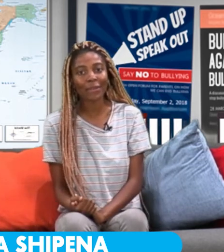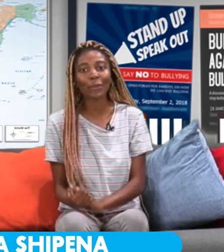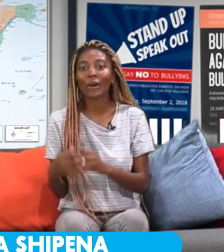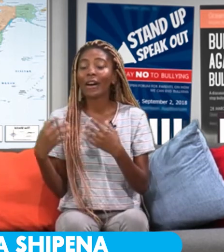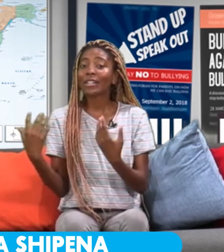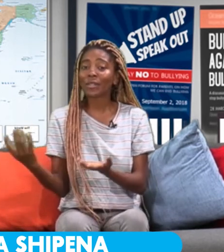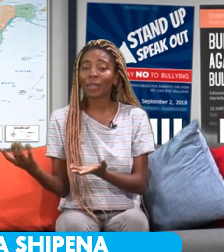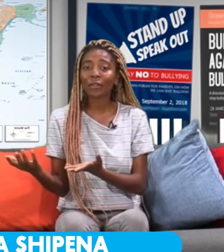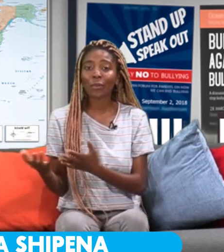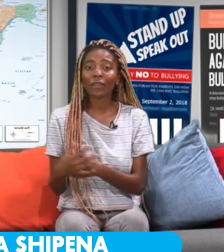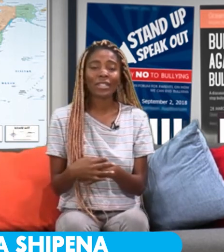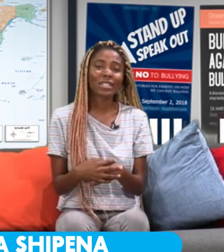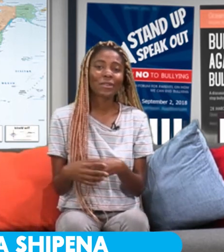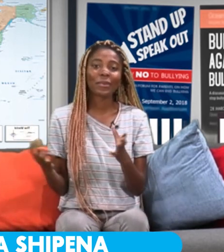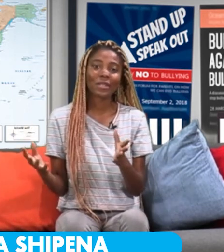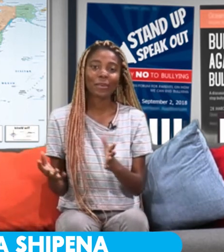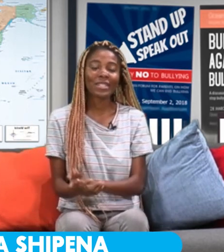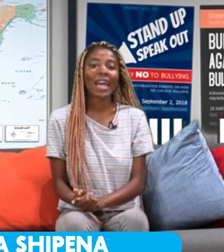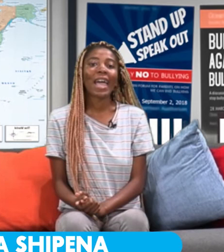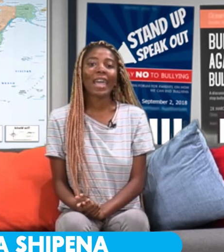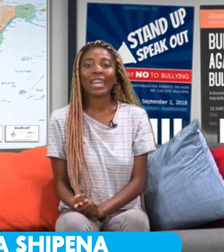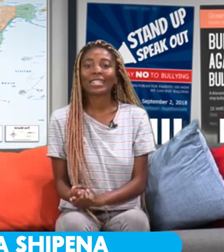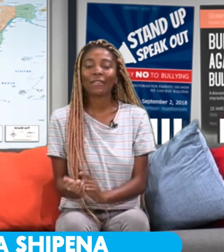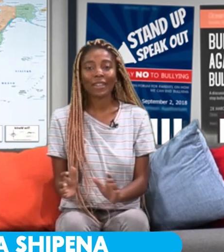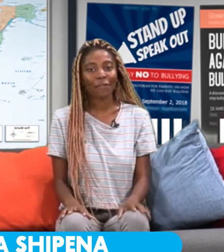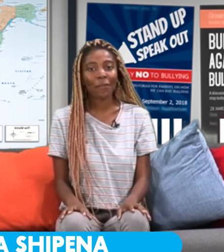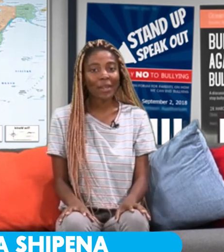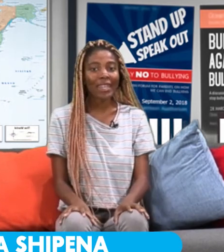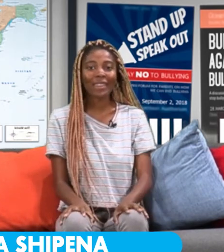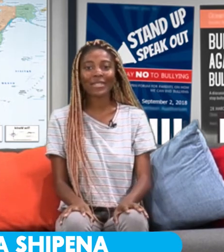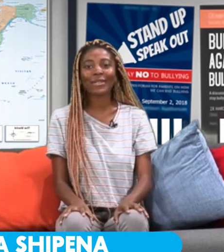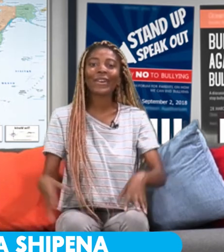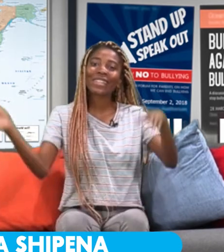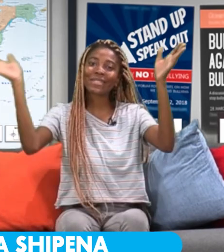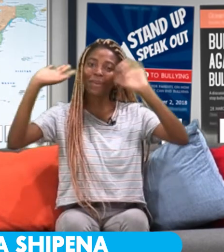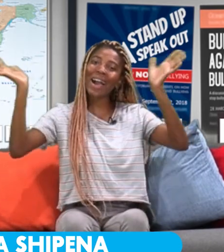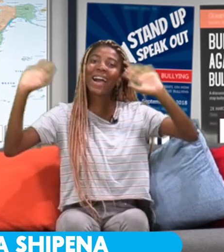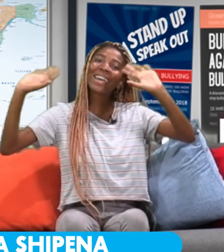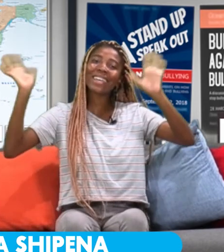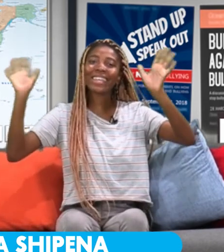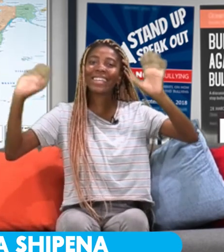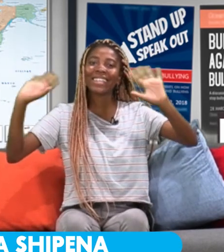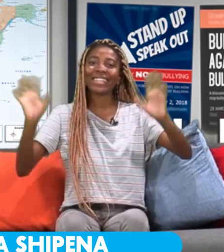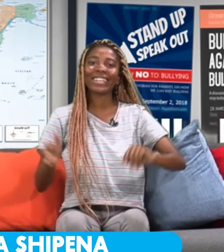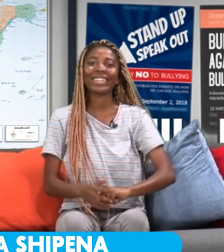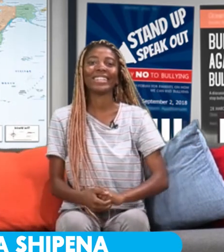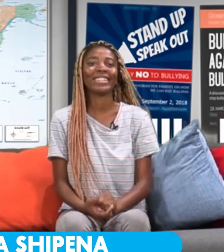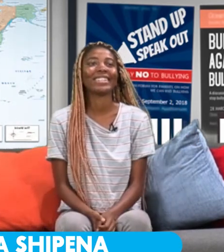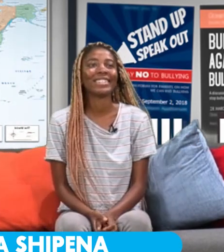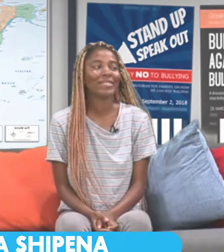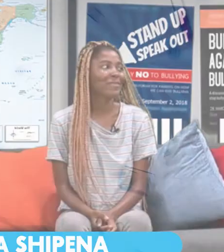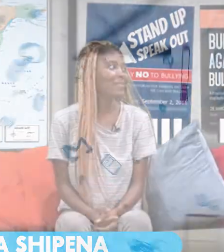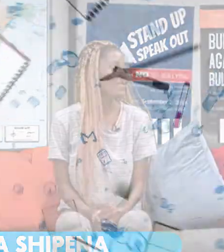Elizabeth. She's speaking to one of the teachers or principals, and from me here in the studio, it's bye.